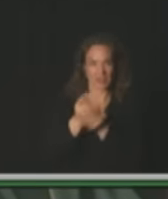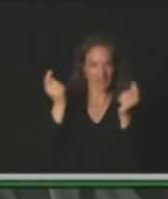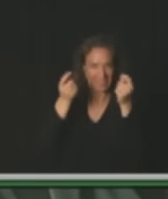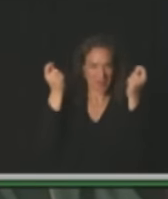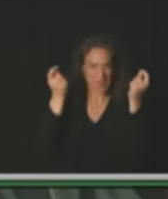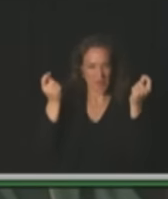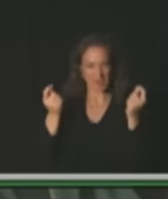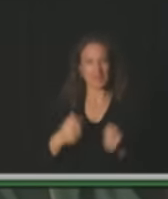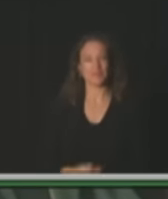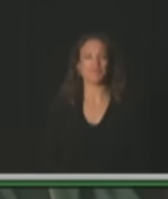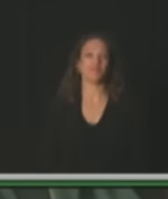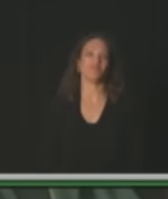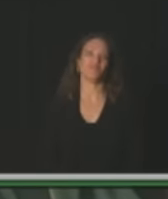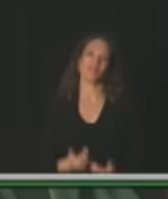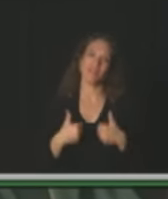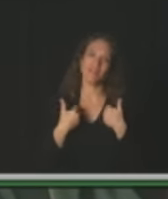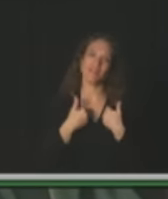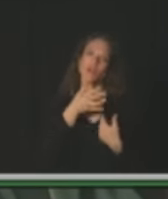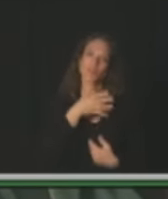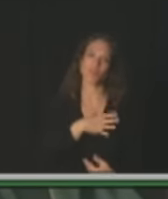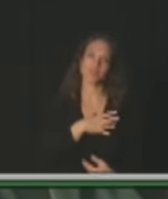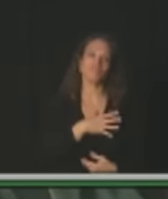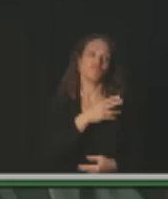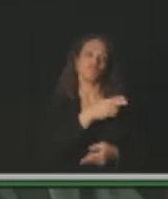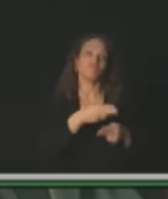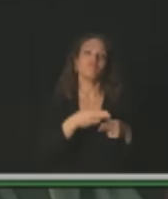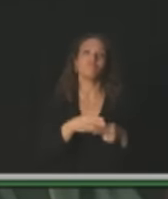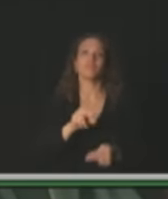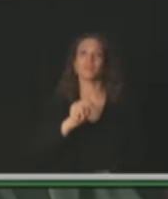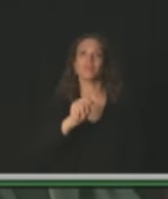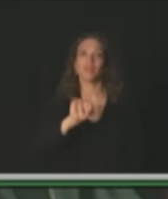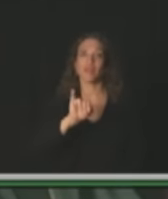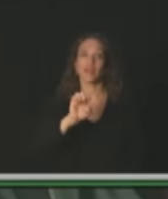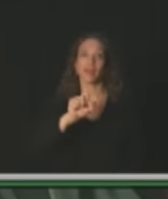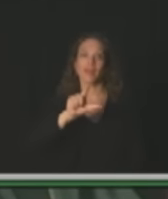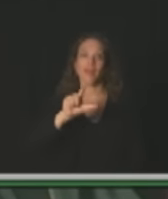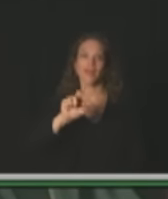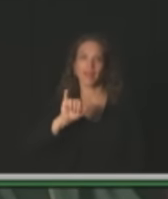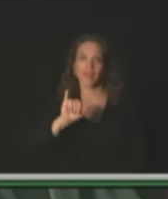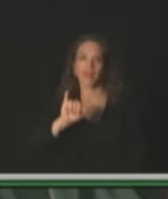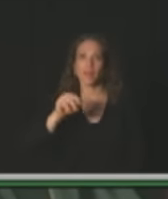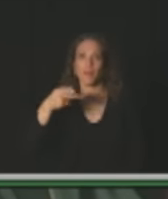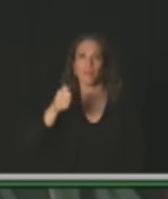ceremony this morning. Her name is Nayeli Parra.